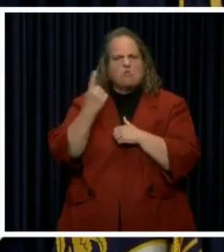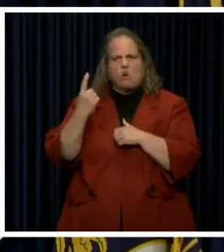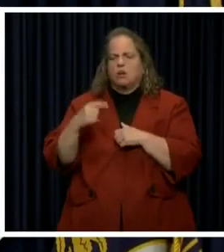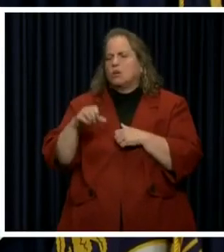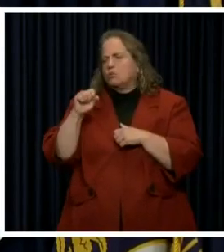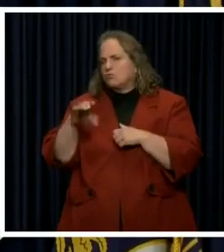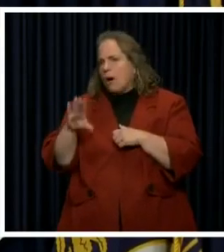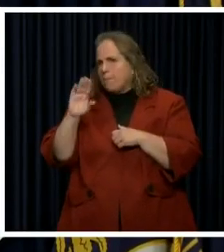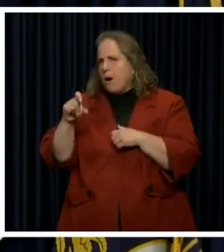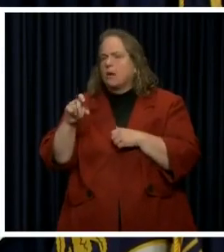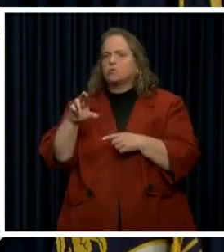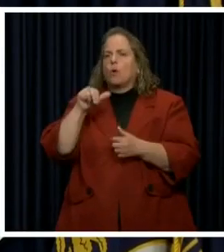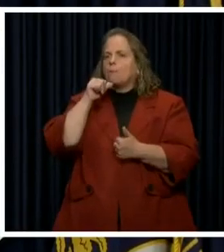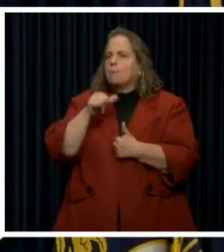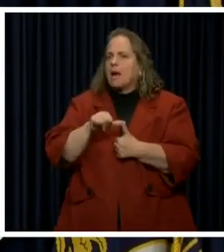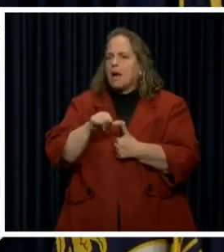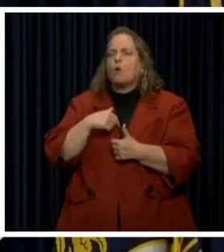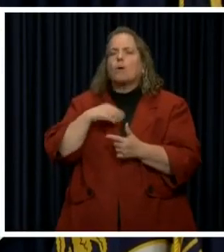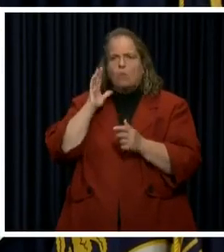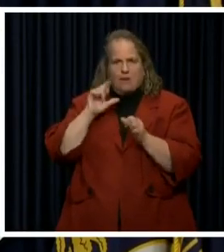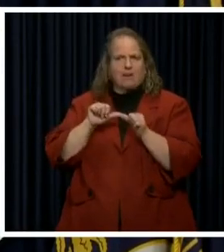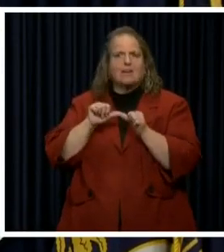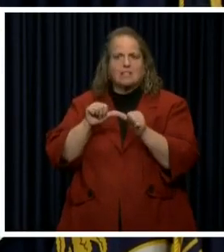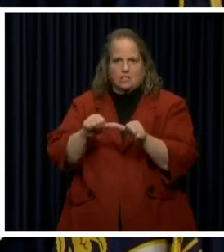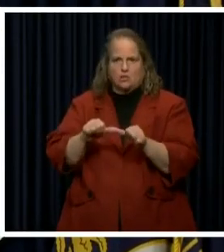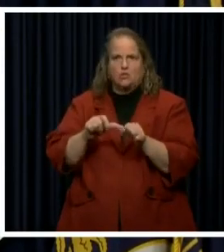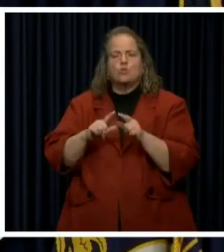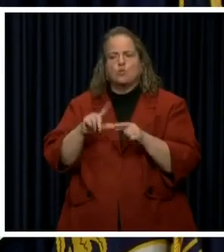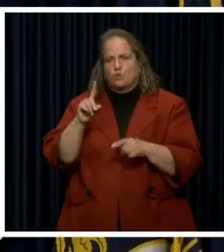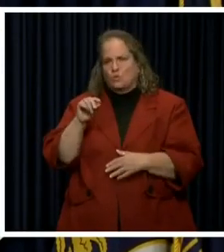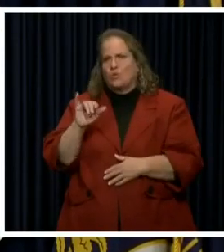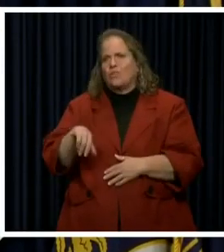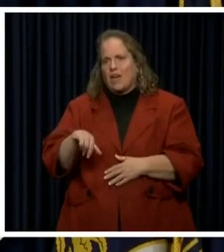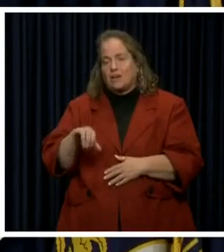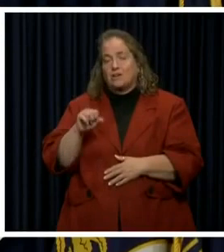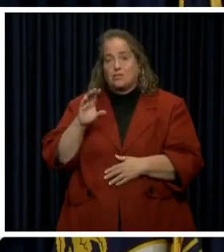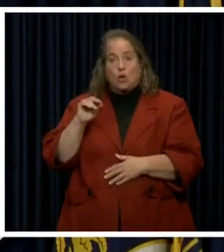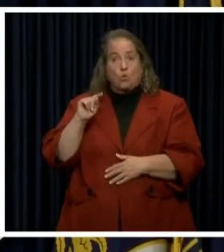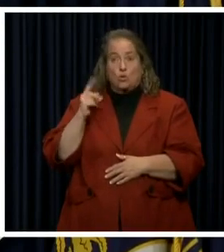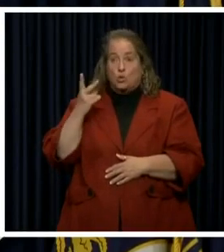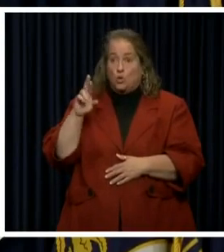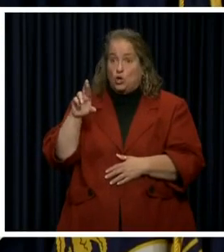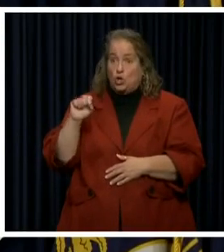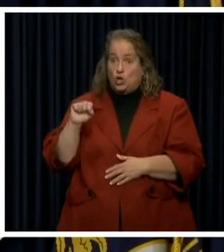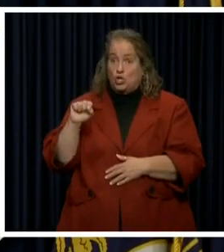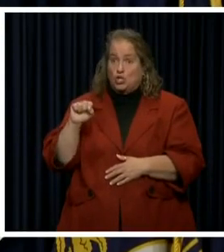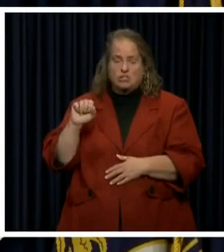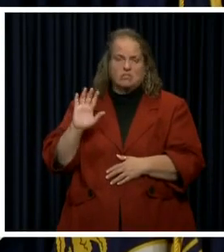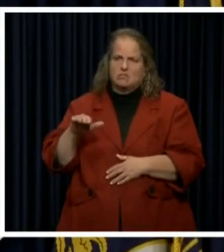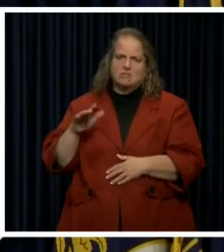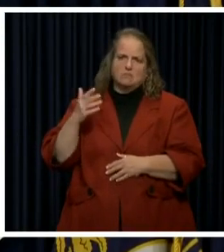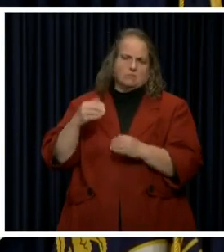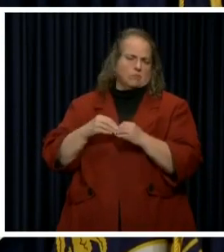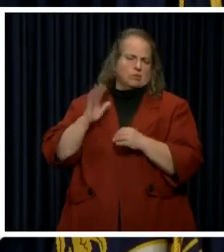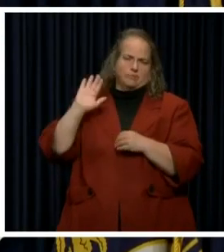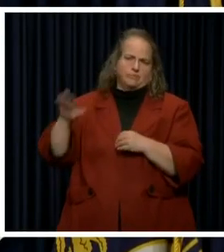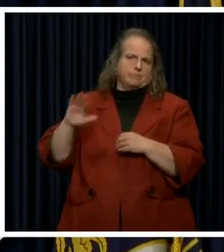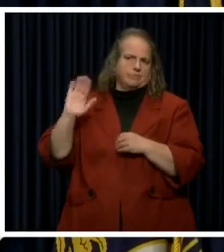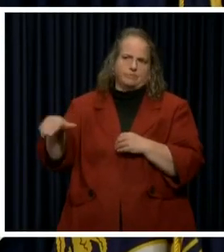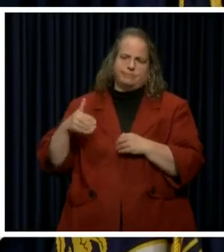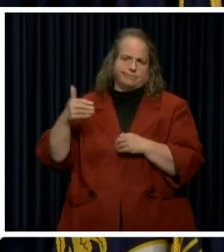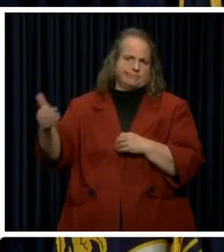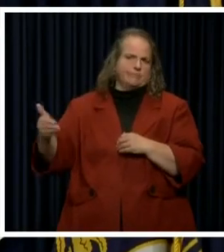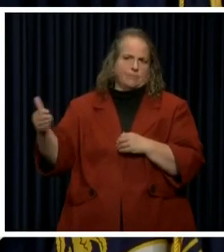through the mail. We're going to continue to do that. So I think tours are a ways away. We can work